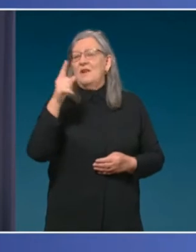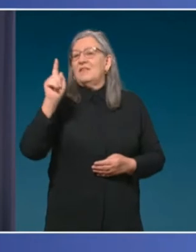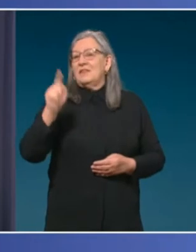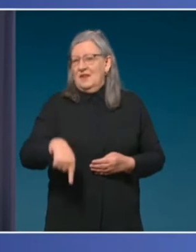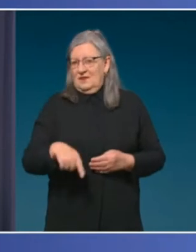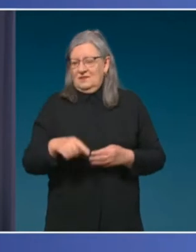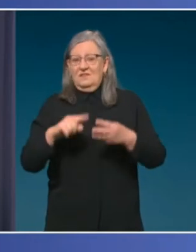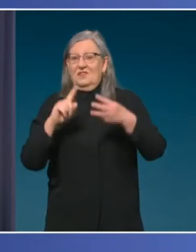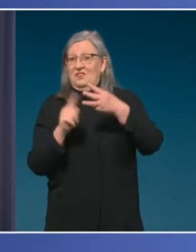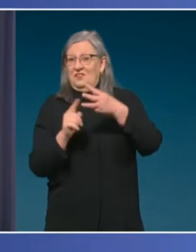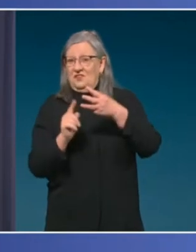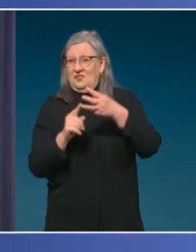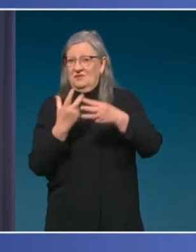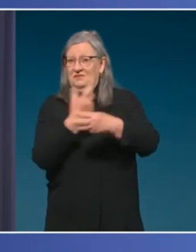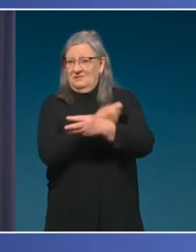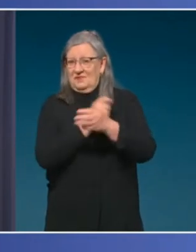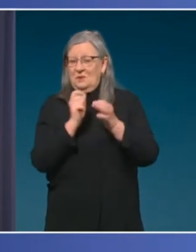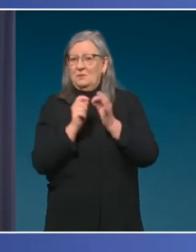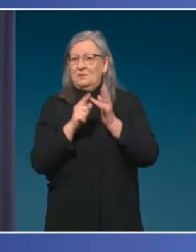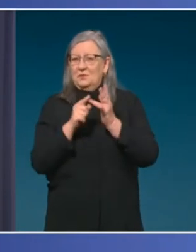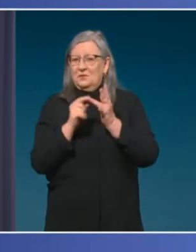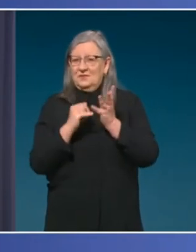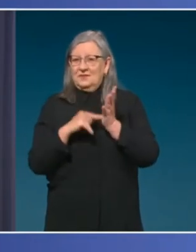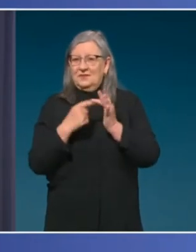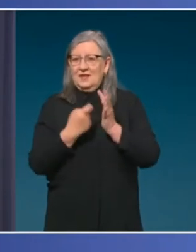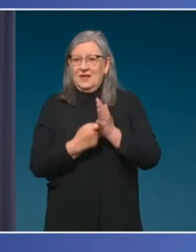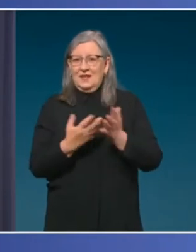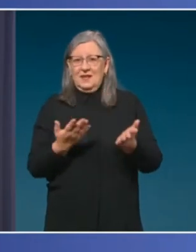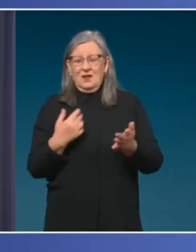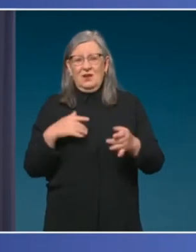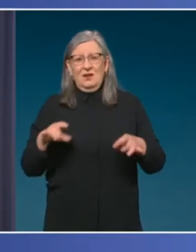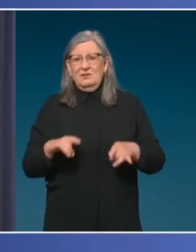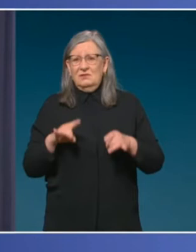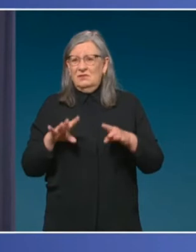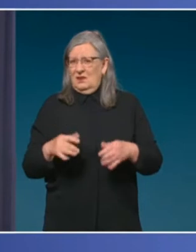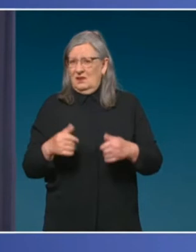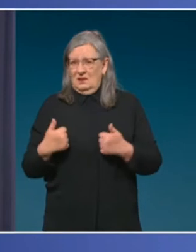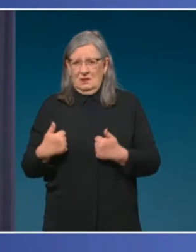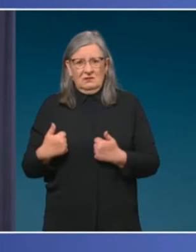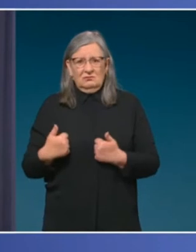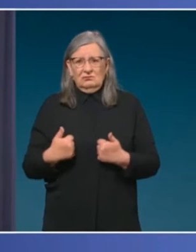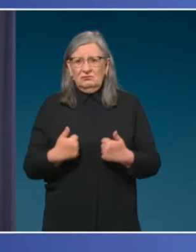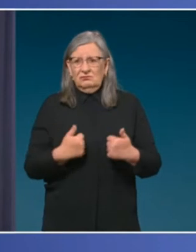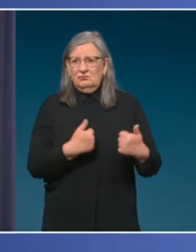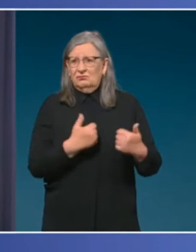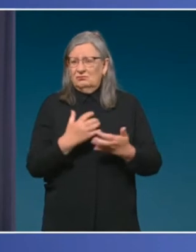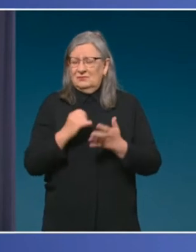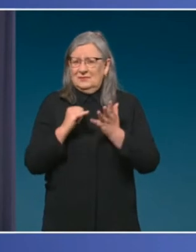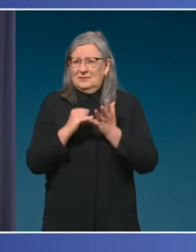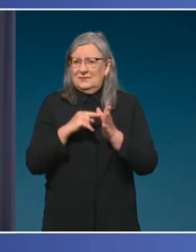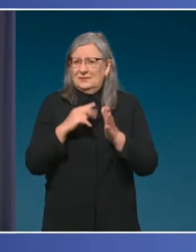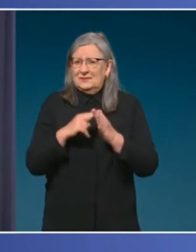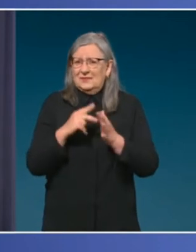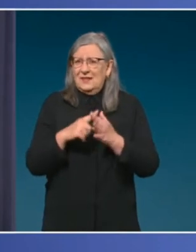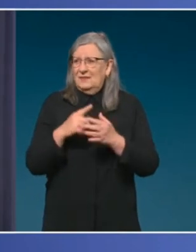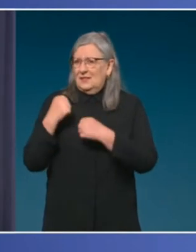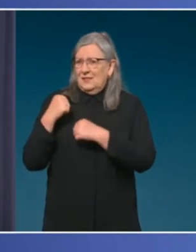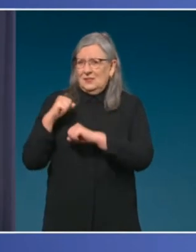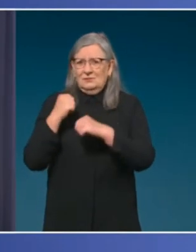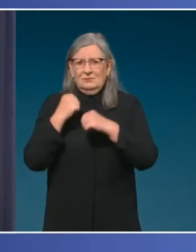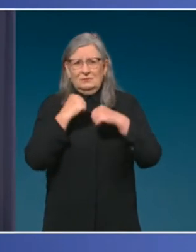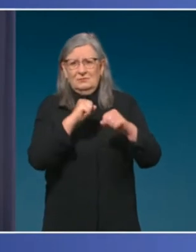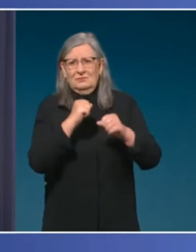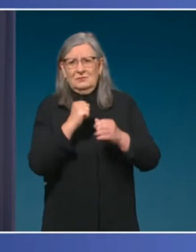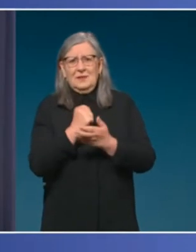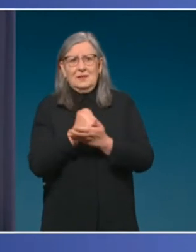protection. And that's been played out in one of the highest vaccination rates in the world, one of the most recently